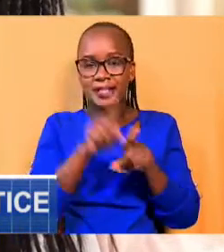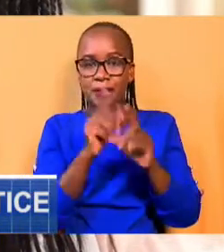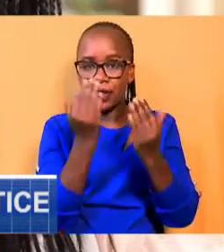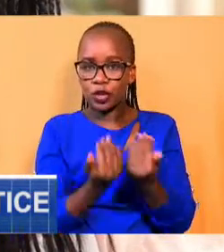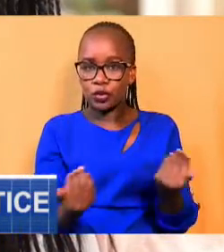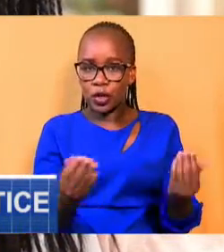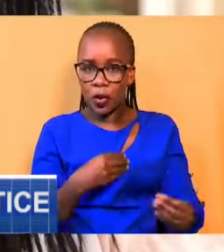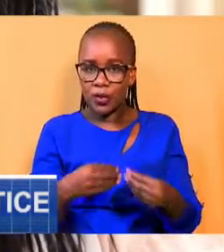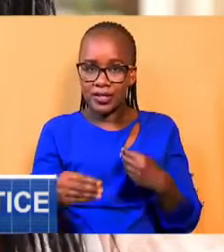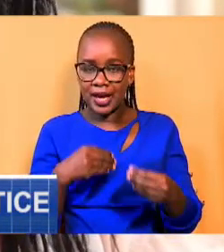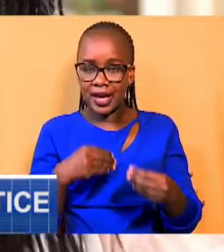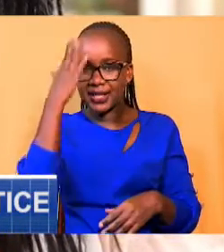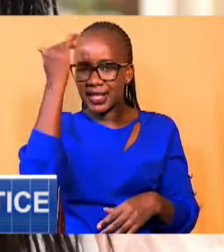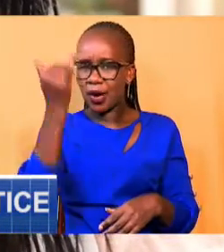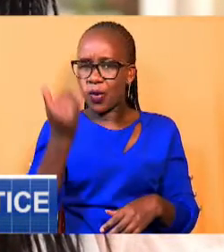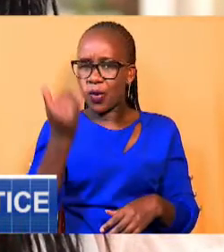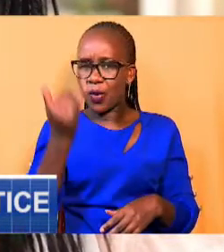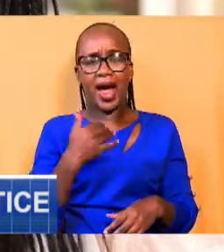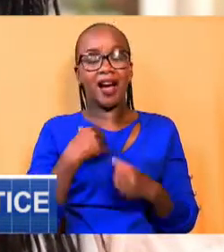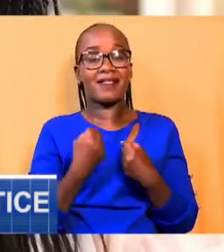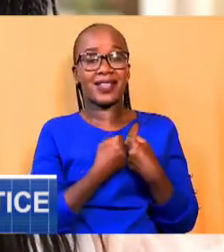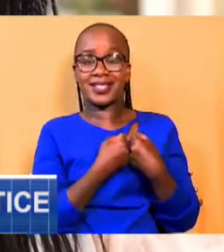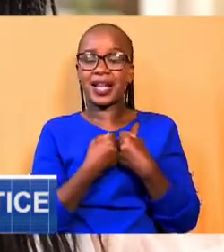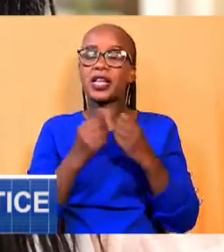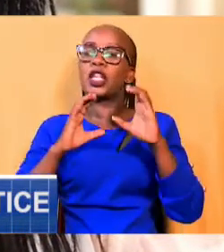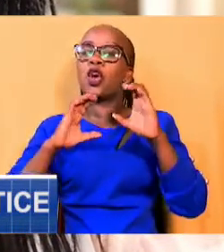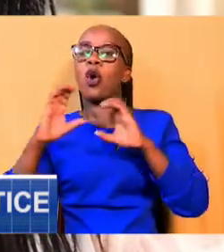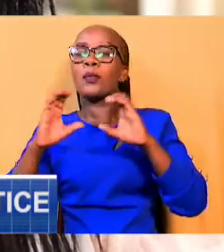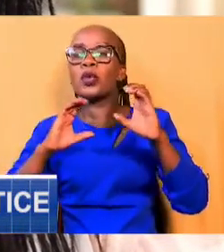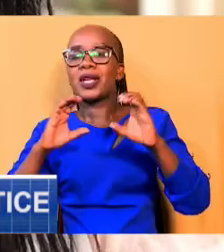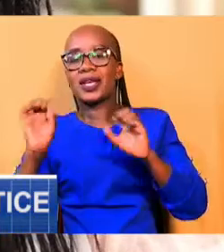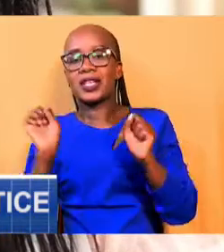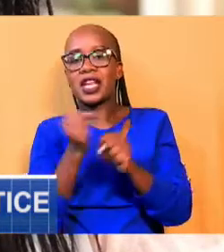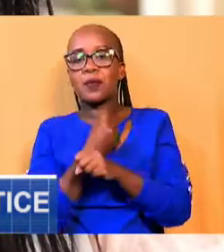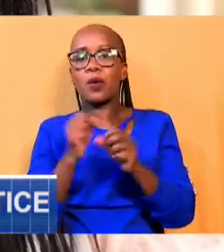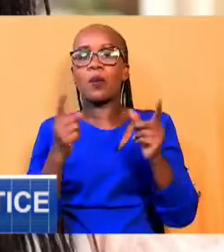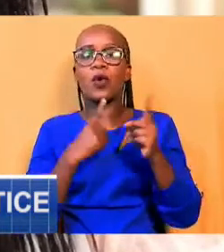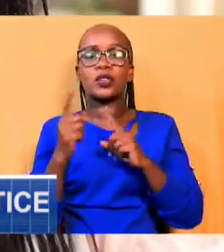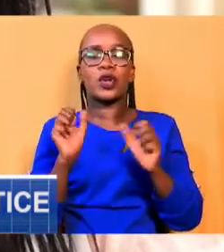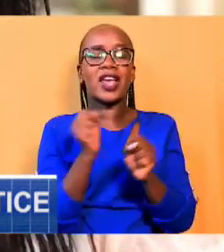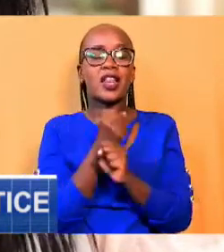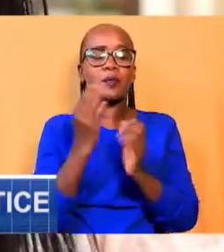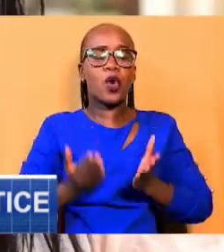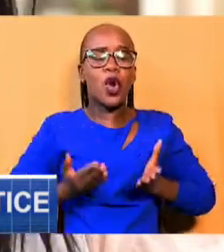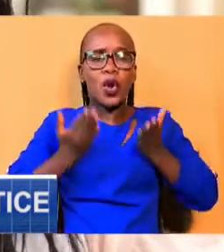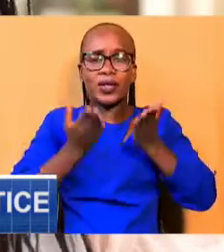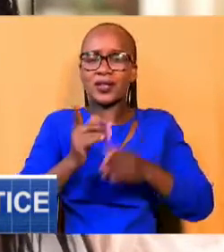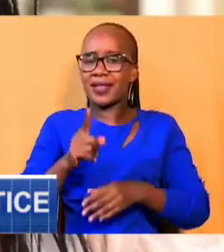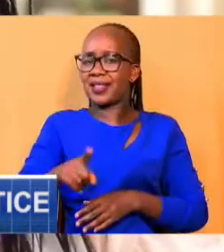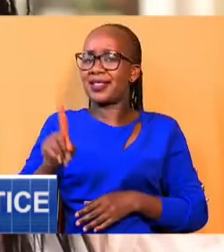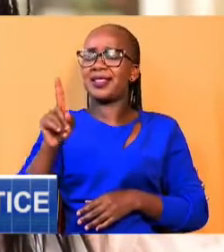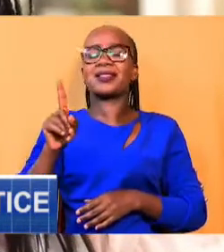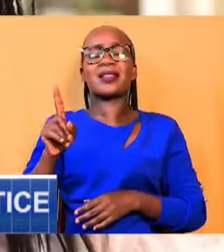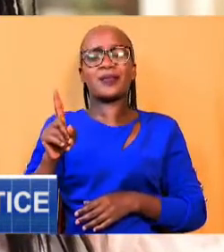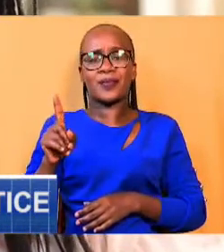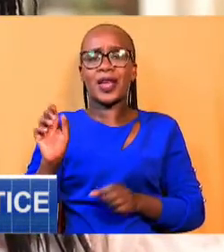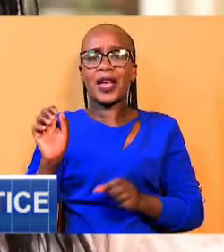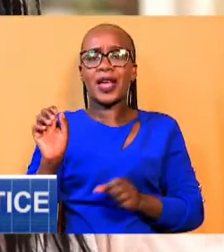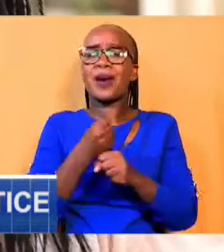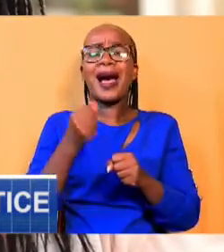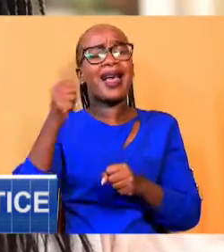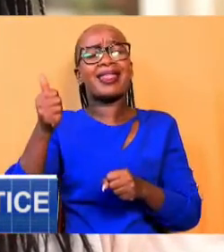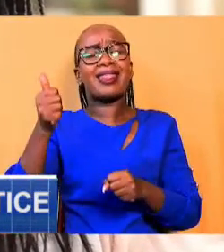with disabilities, because they have challenges communicating, they can't talk, they can't express themselves, they probably don't even know their